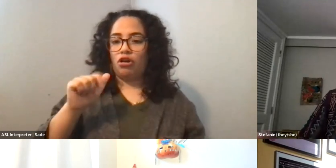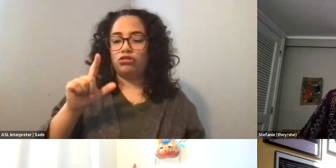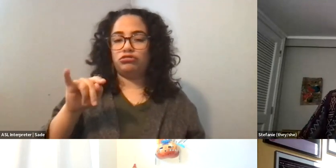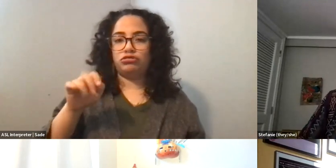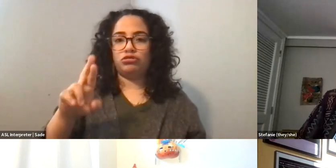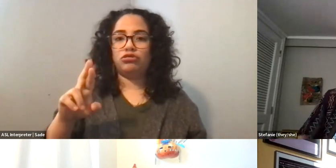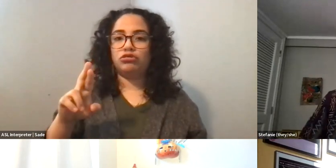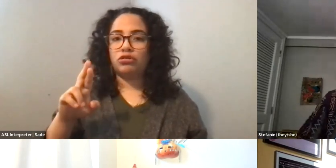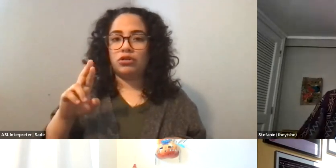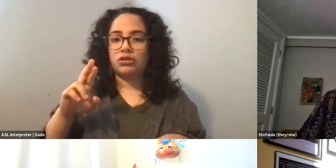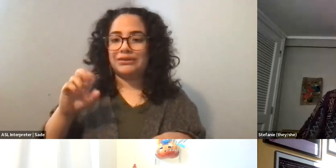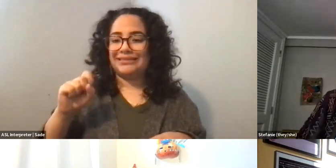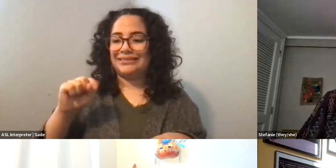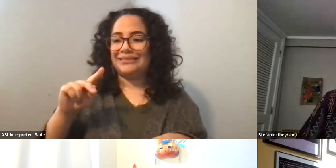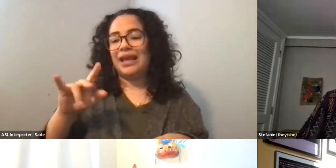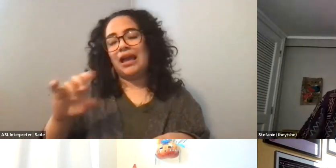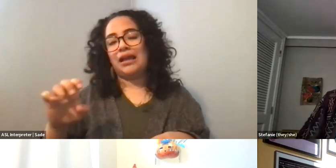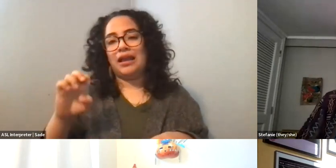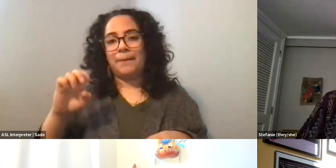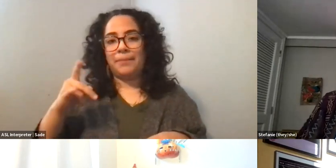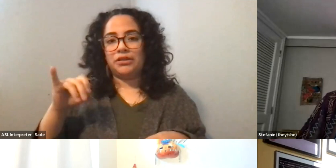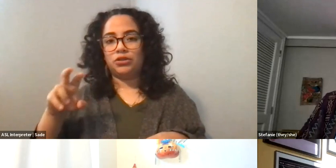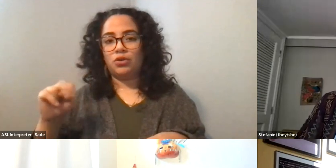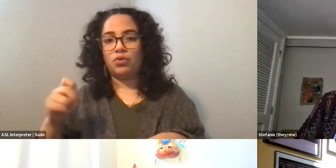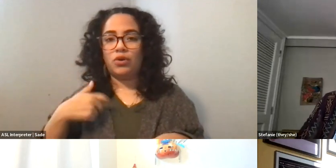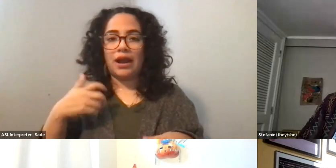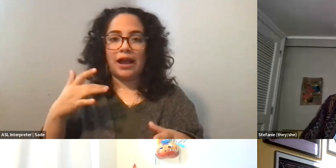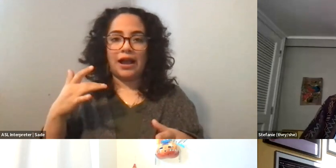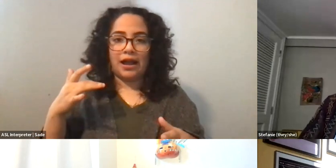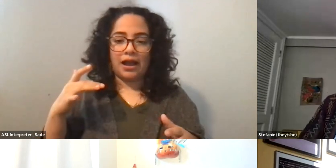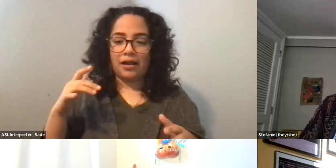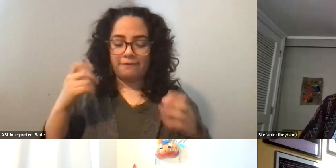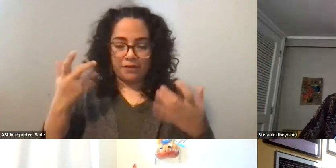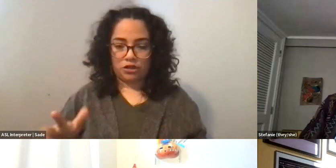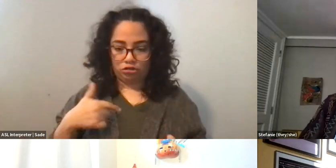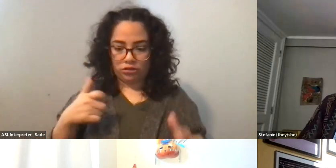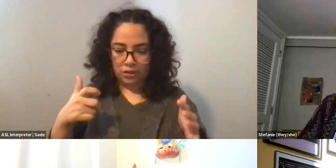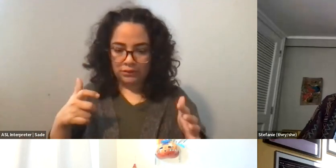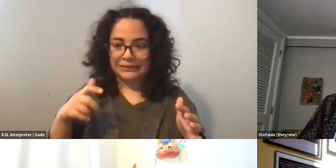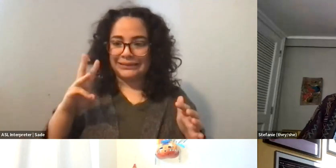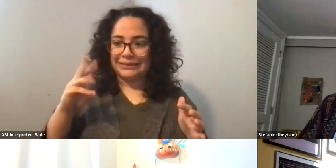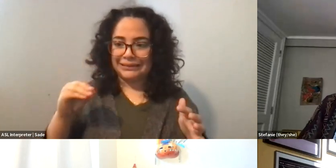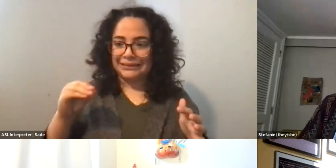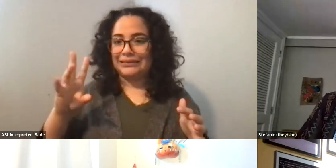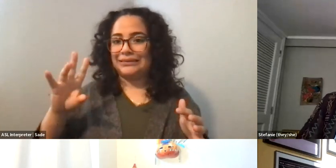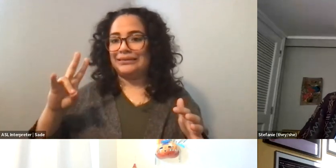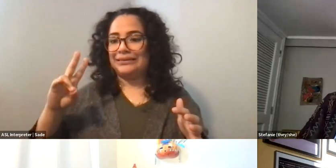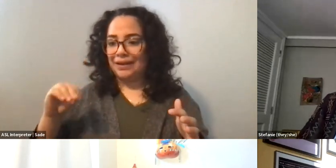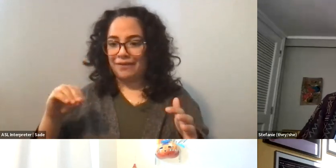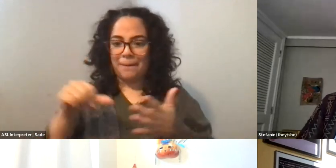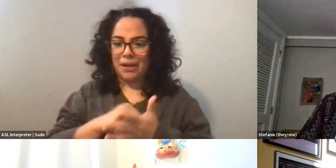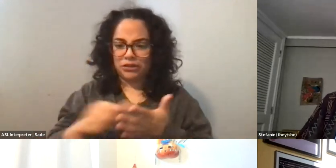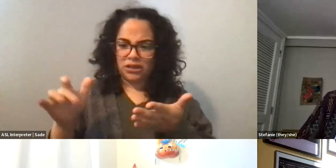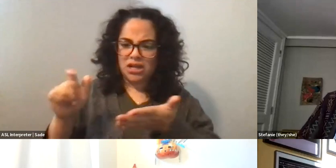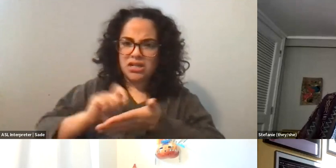found 60, 70 pages of writing that I had done about how to manage psychotic episodes,